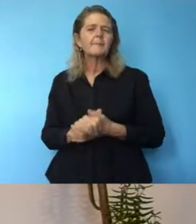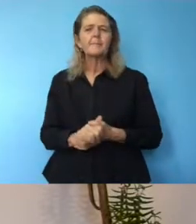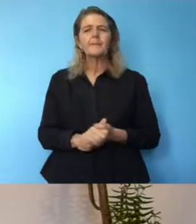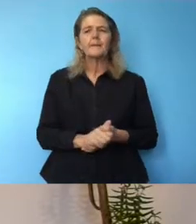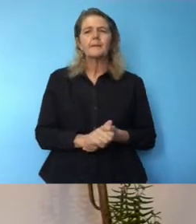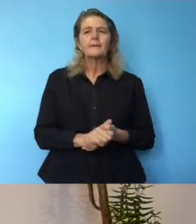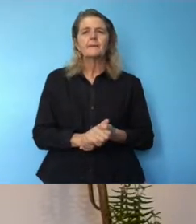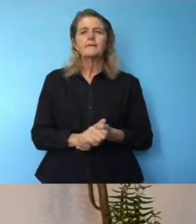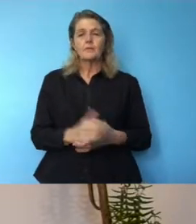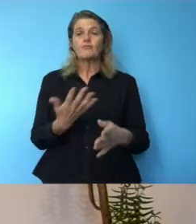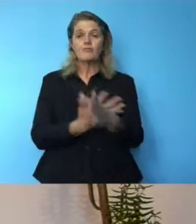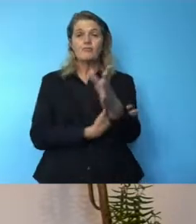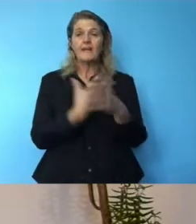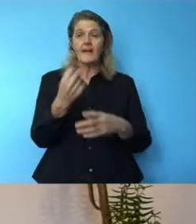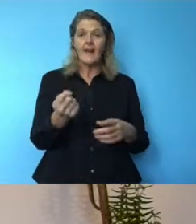here. I'm going to put that in.